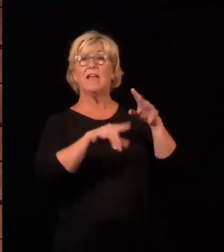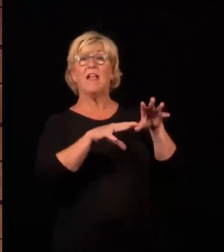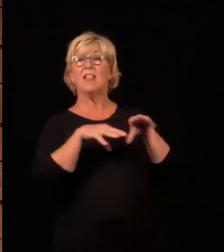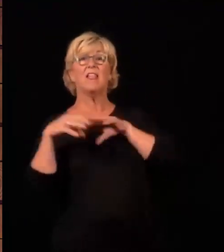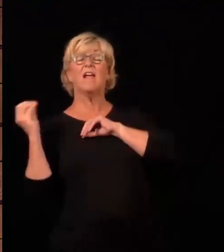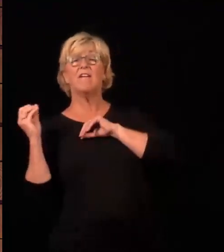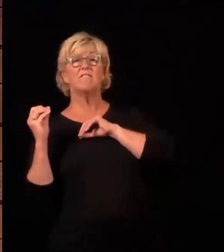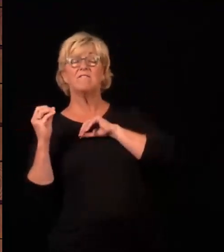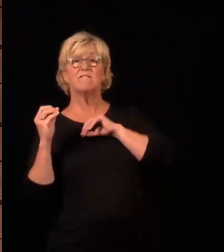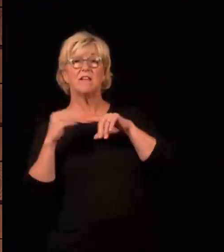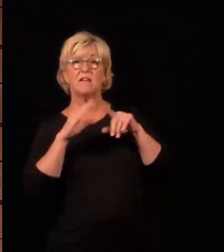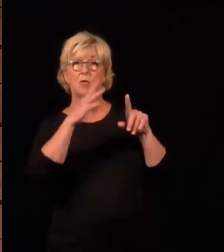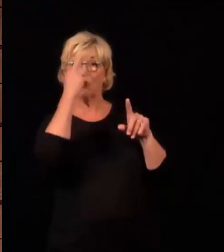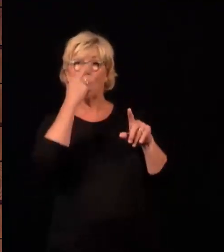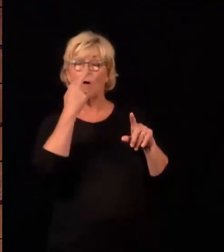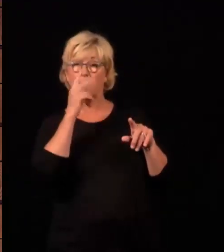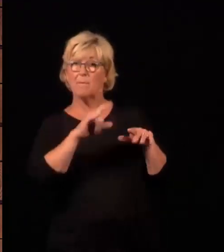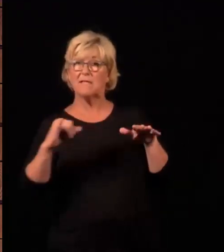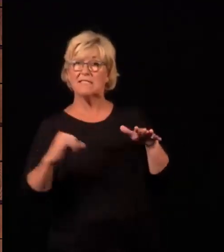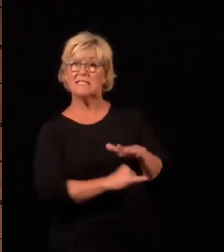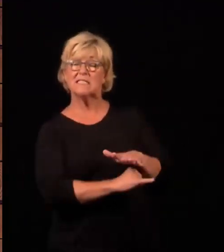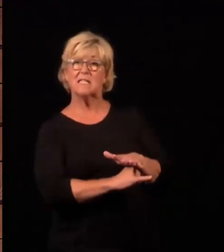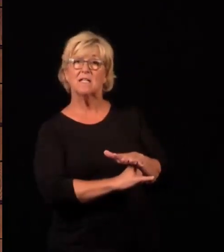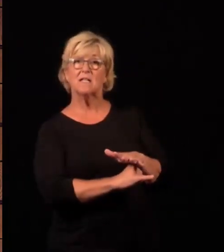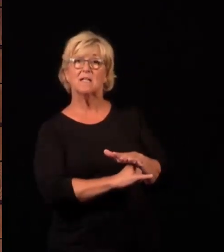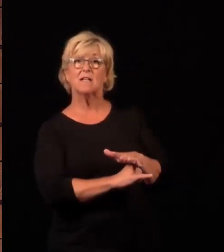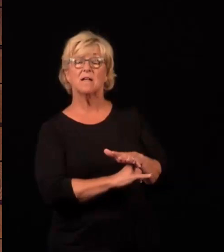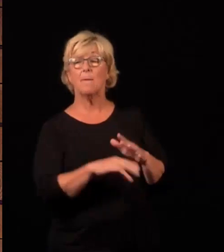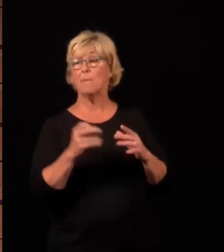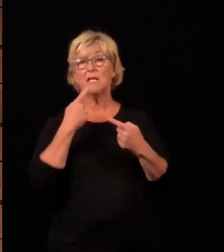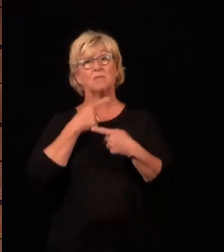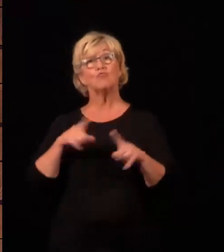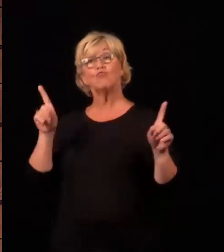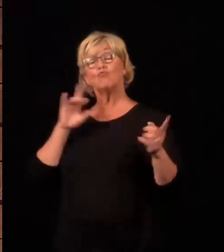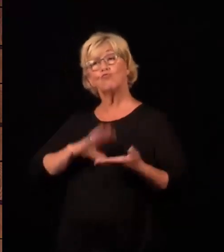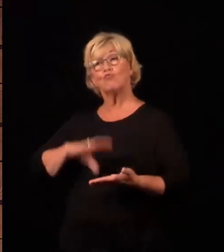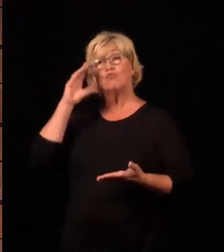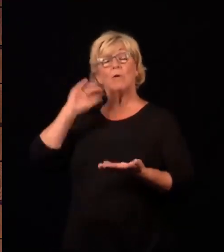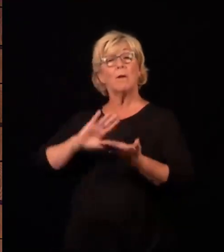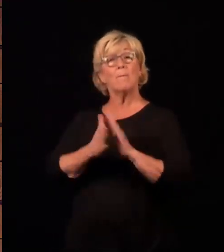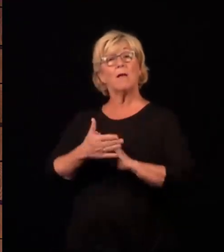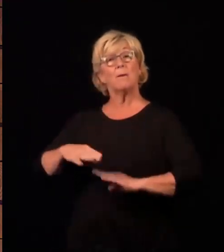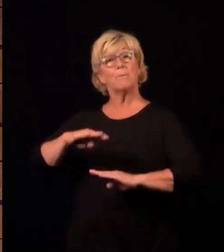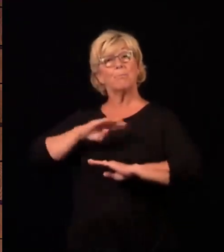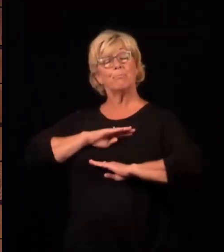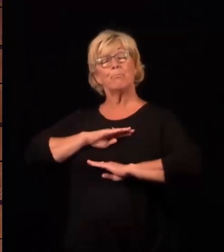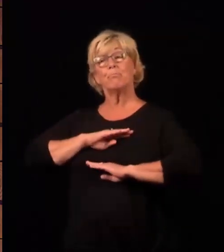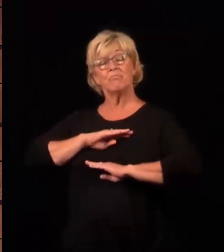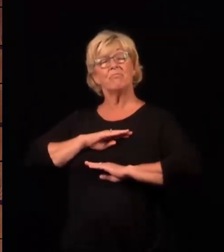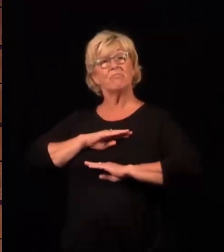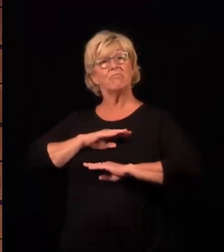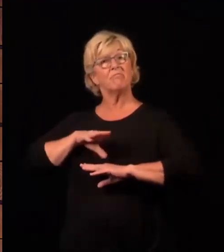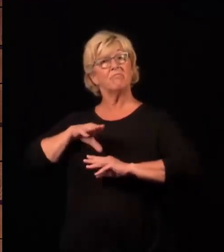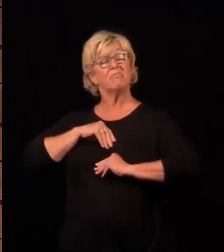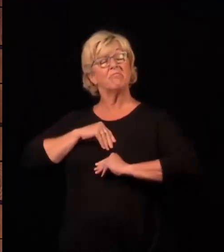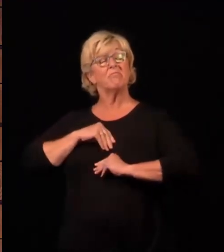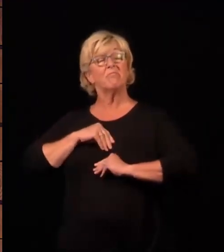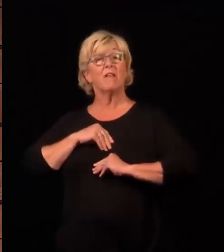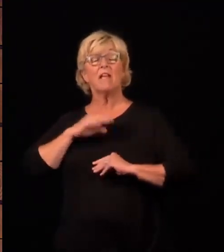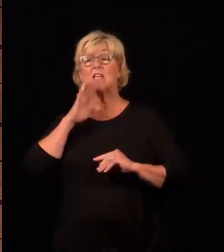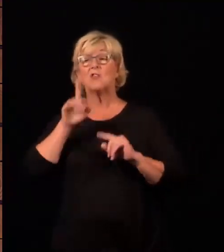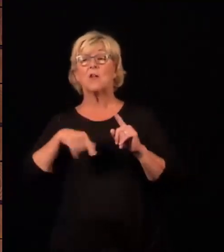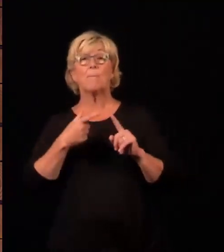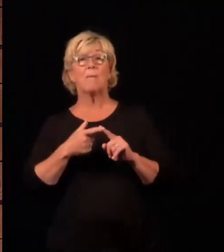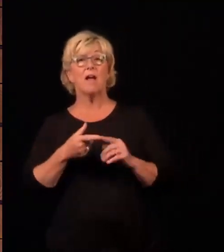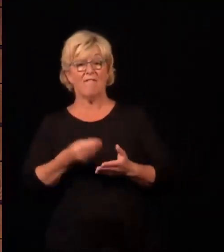there in Rome. But he is declaring he has learned to be content. And he's thinking primarily